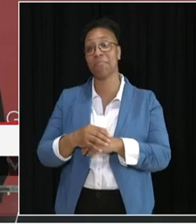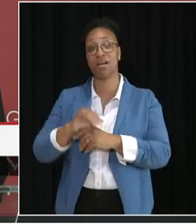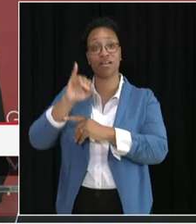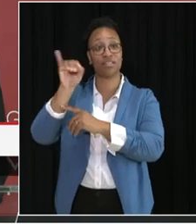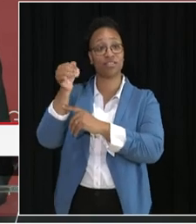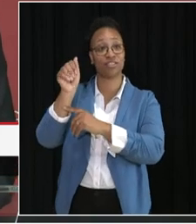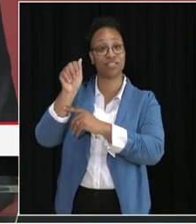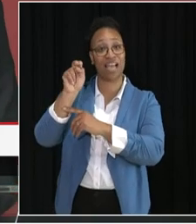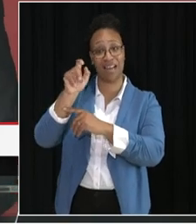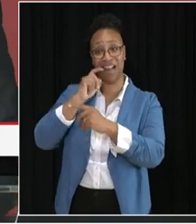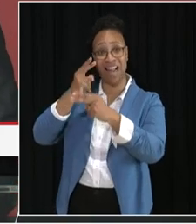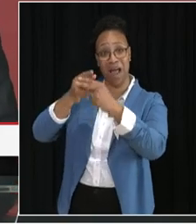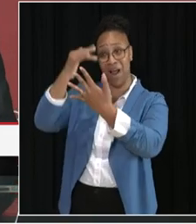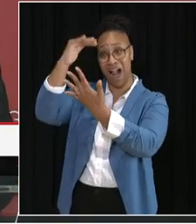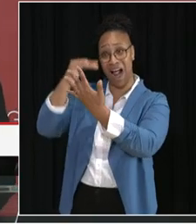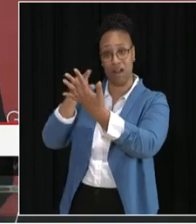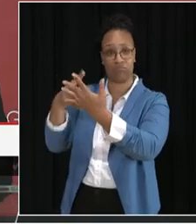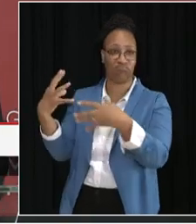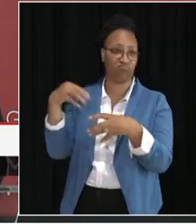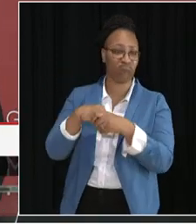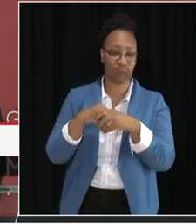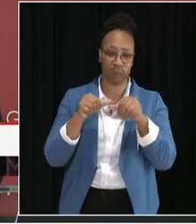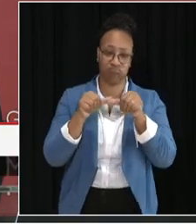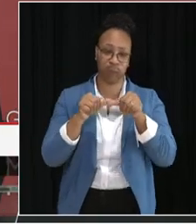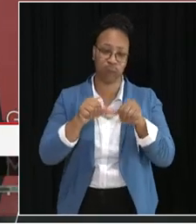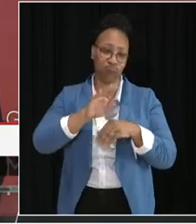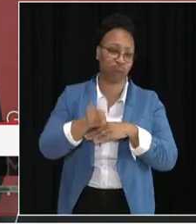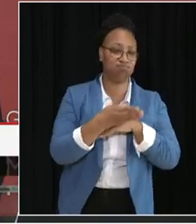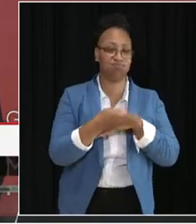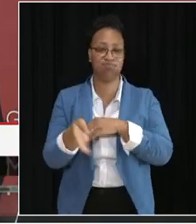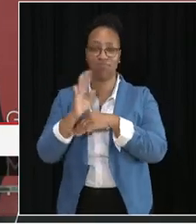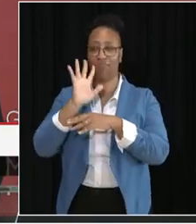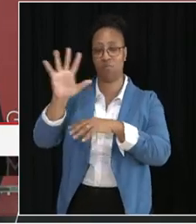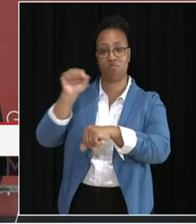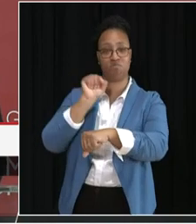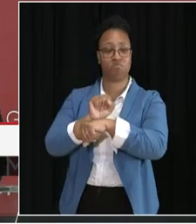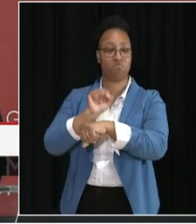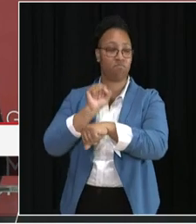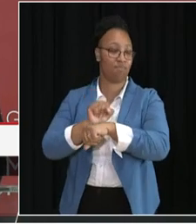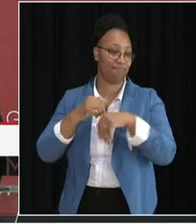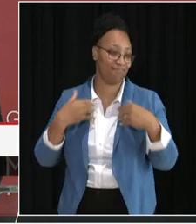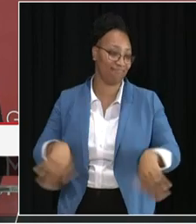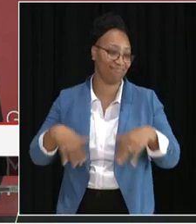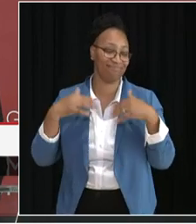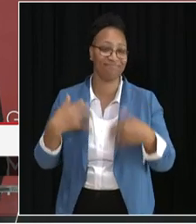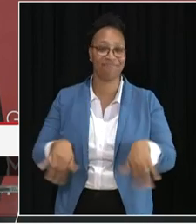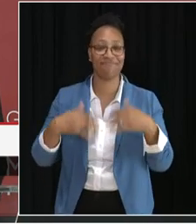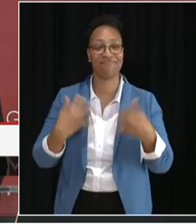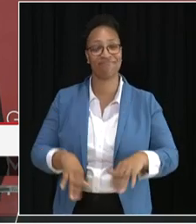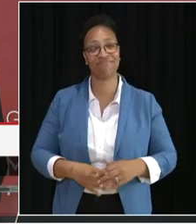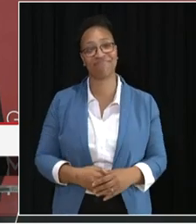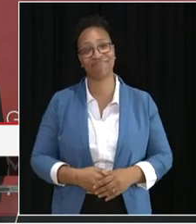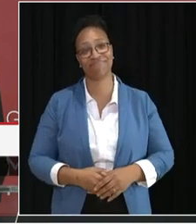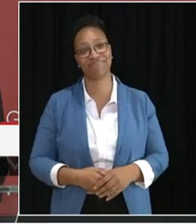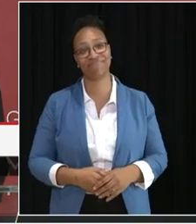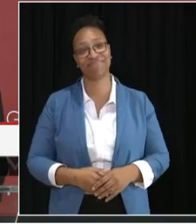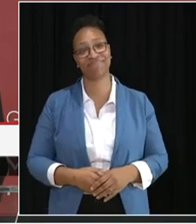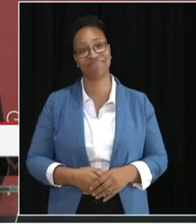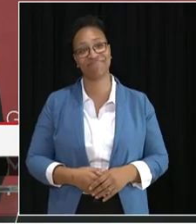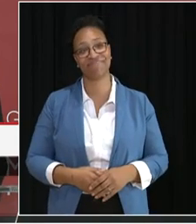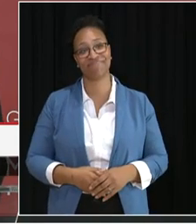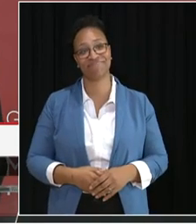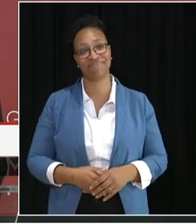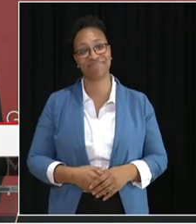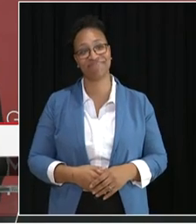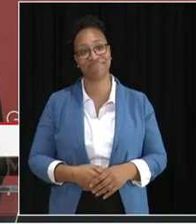done. I am also proud to announce that